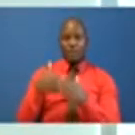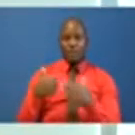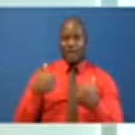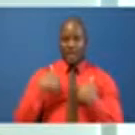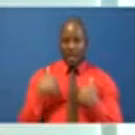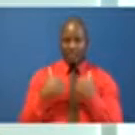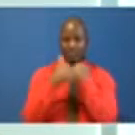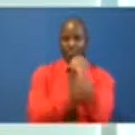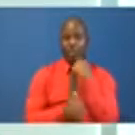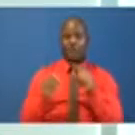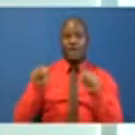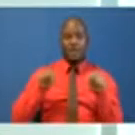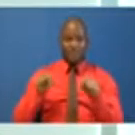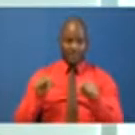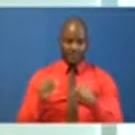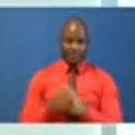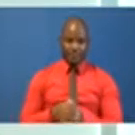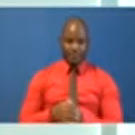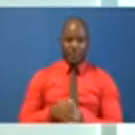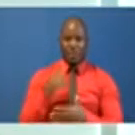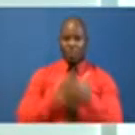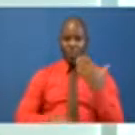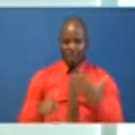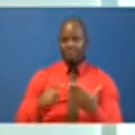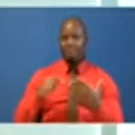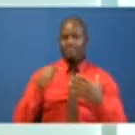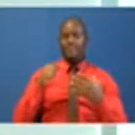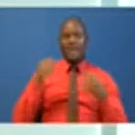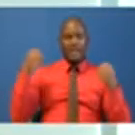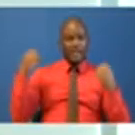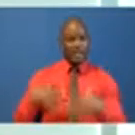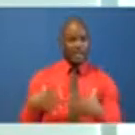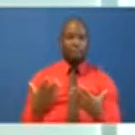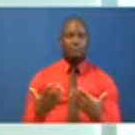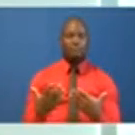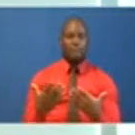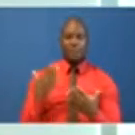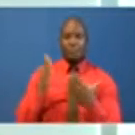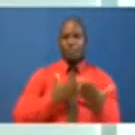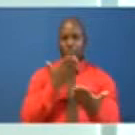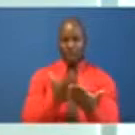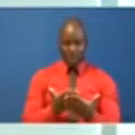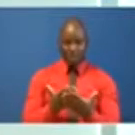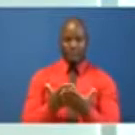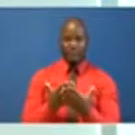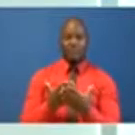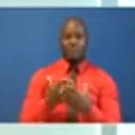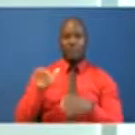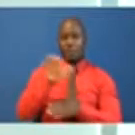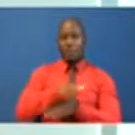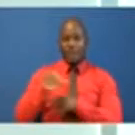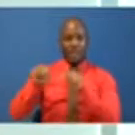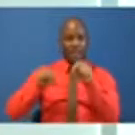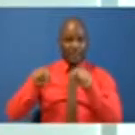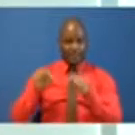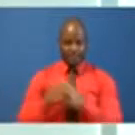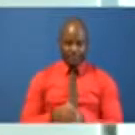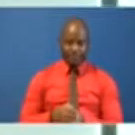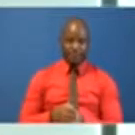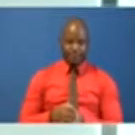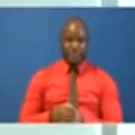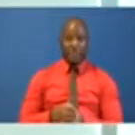we've had poor governance so what are the practical proposals on the table around governance